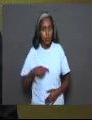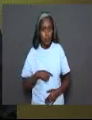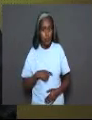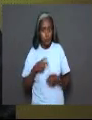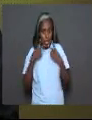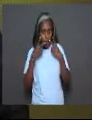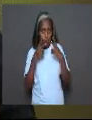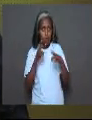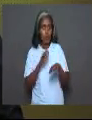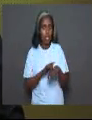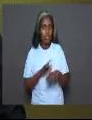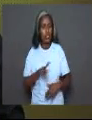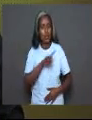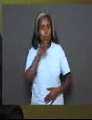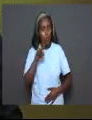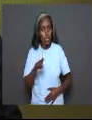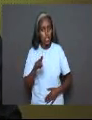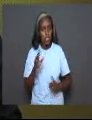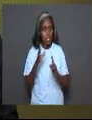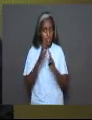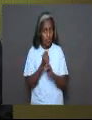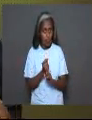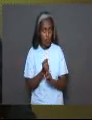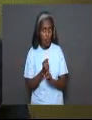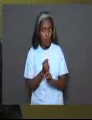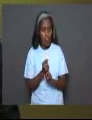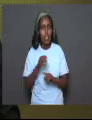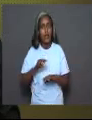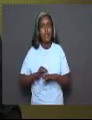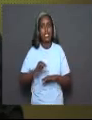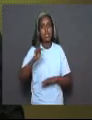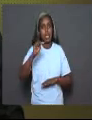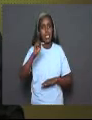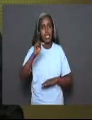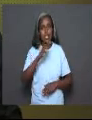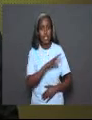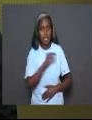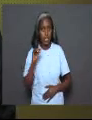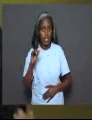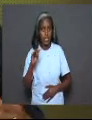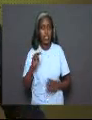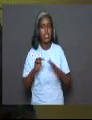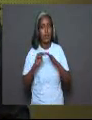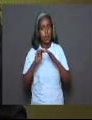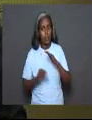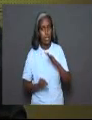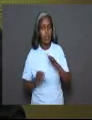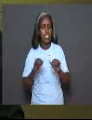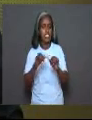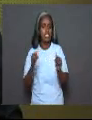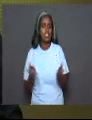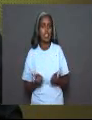at questions that involve maximizing and minimizing